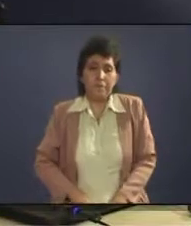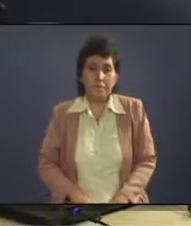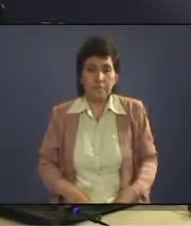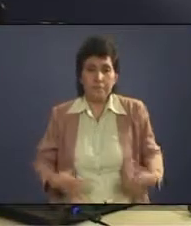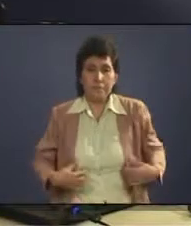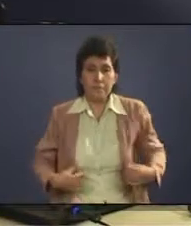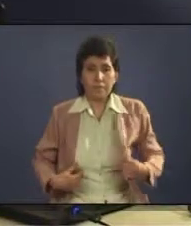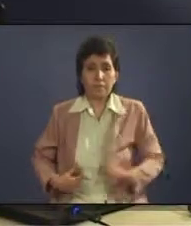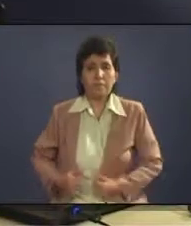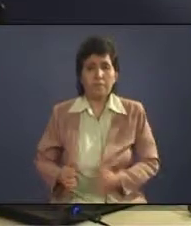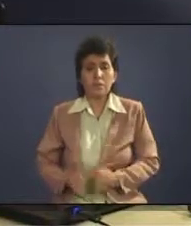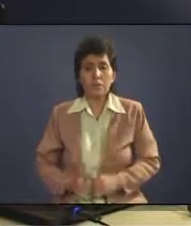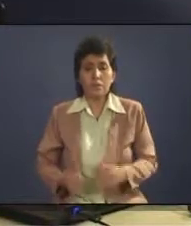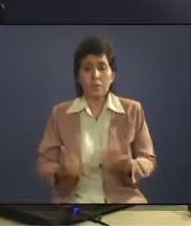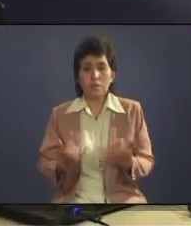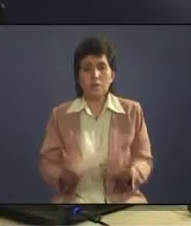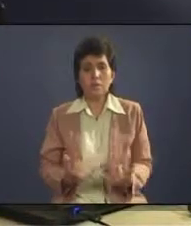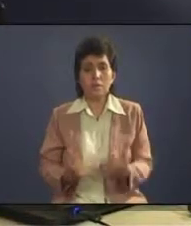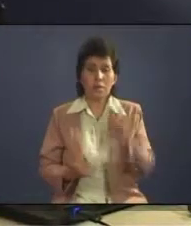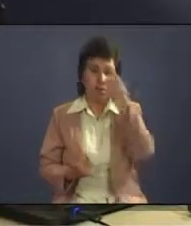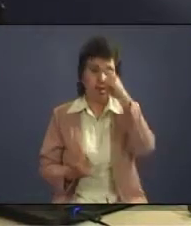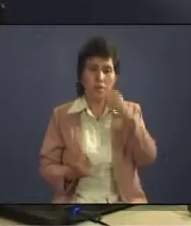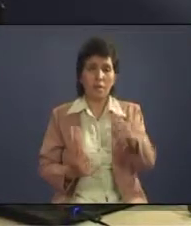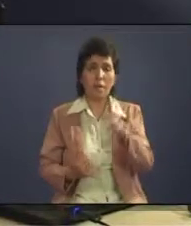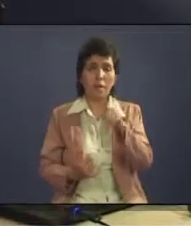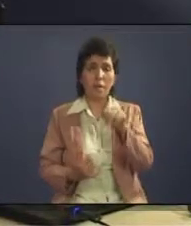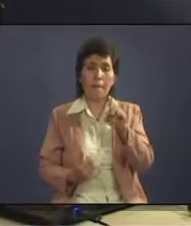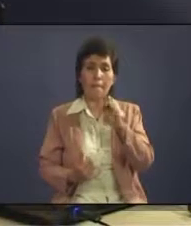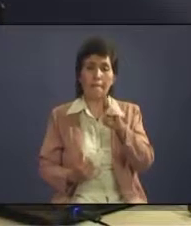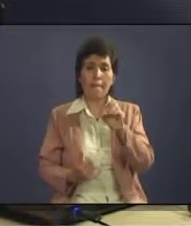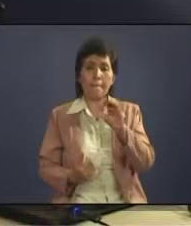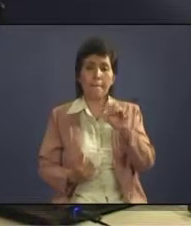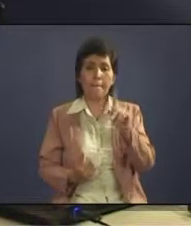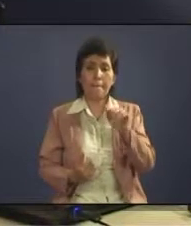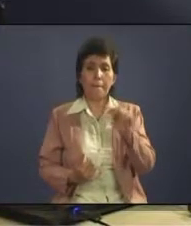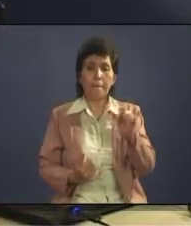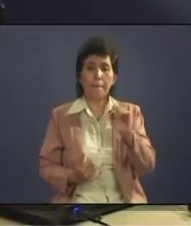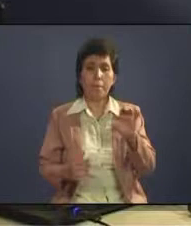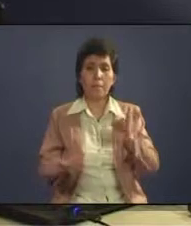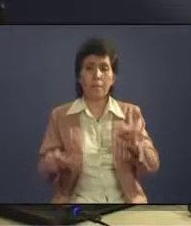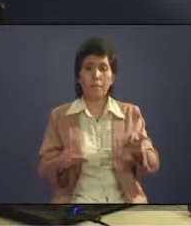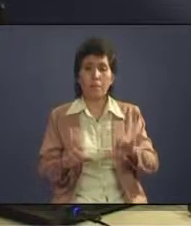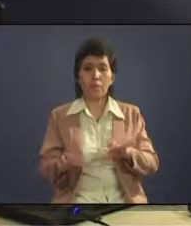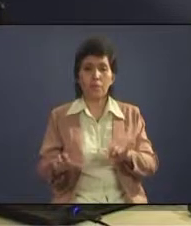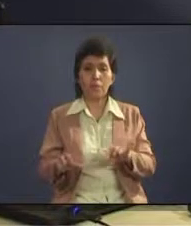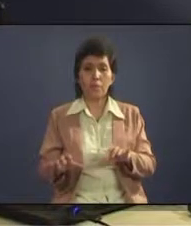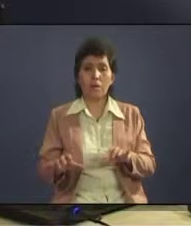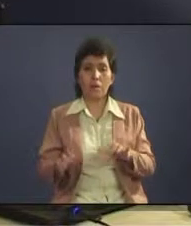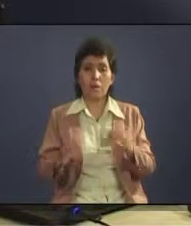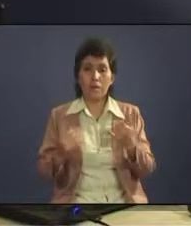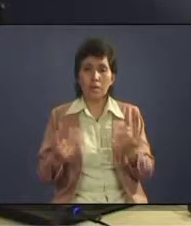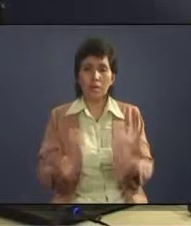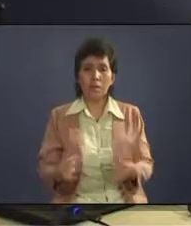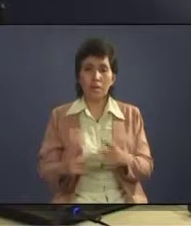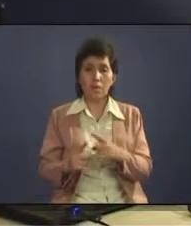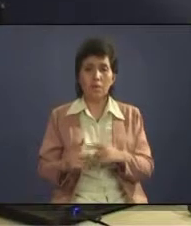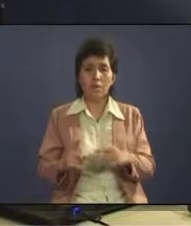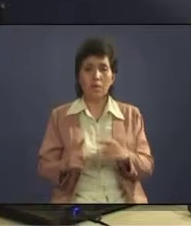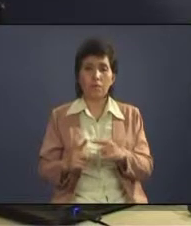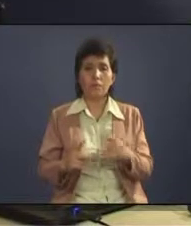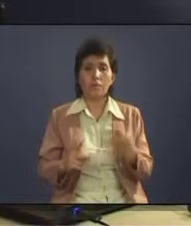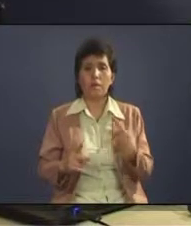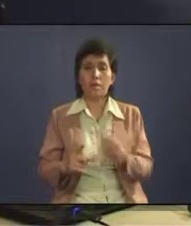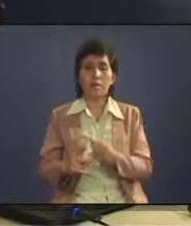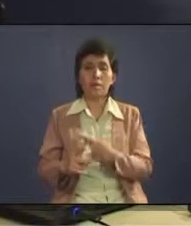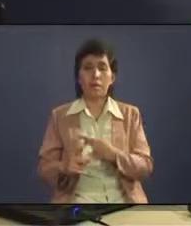Now, for the practical side of it, for the practical use that you can use is that, now when we want to reduce a discrimination